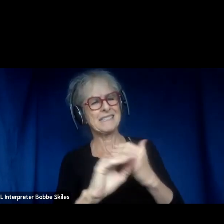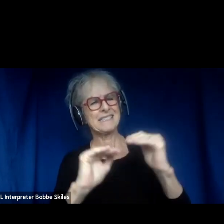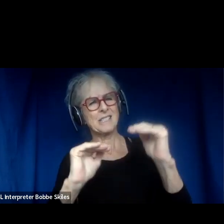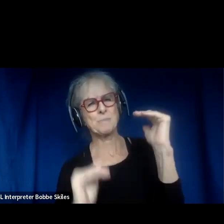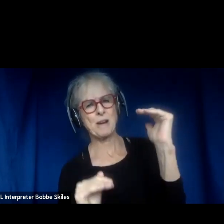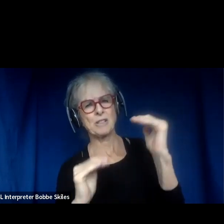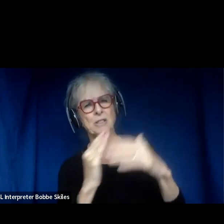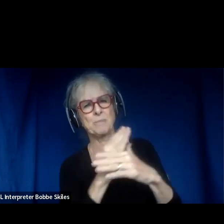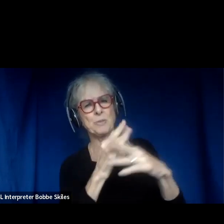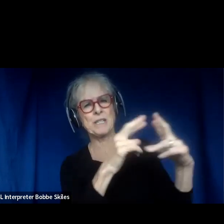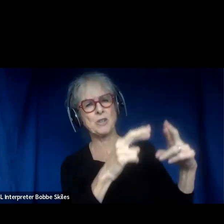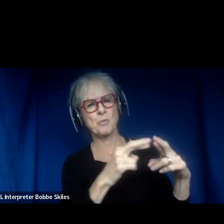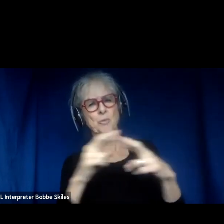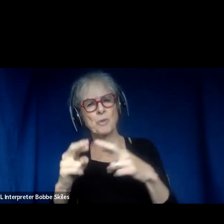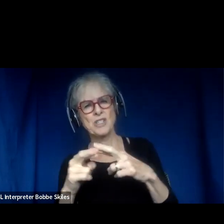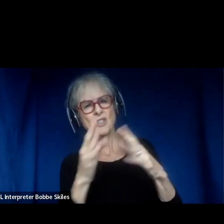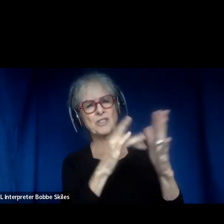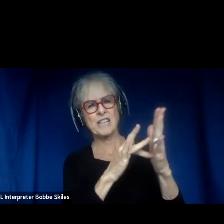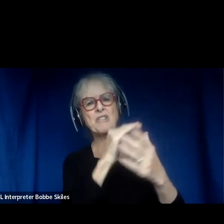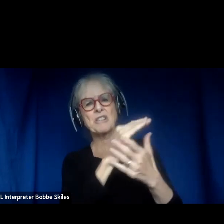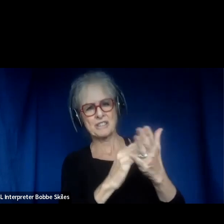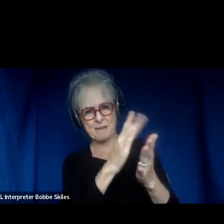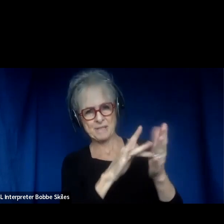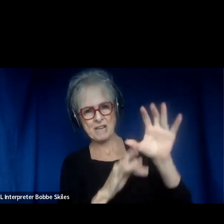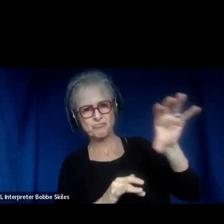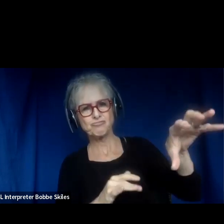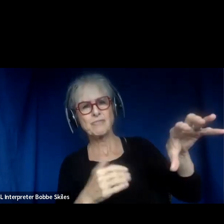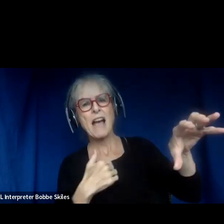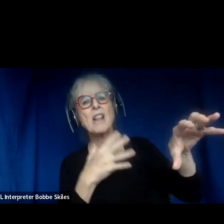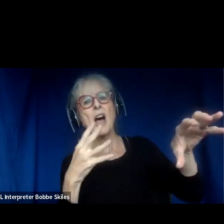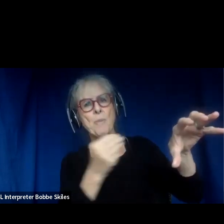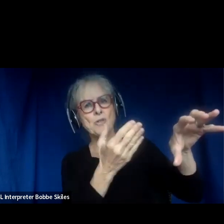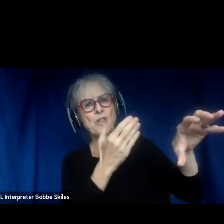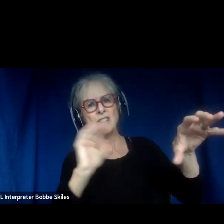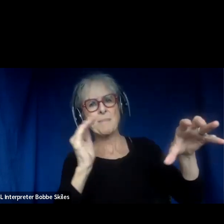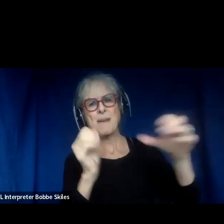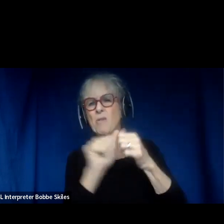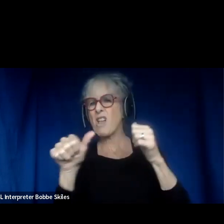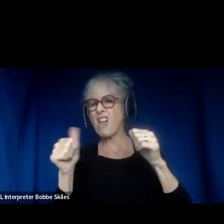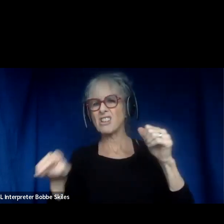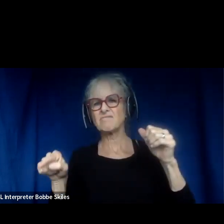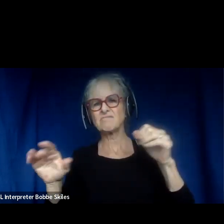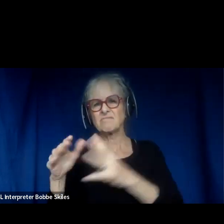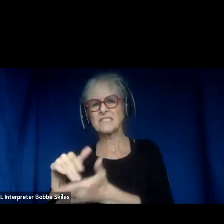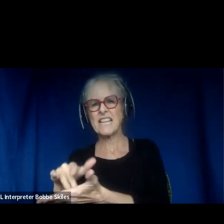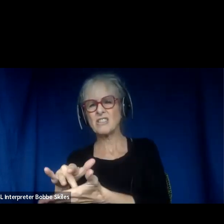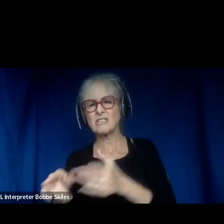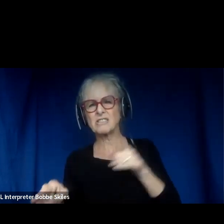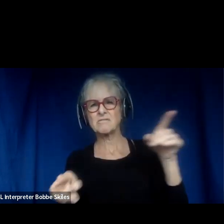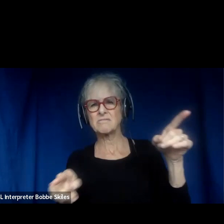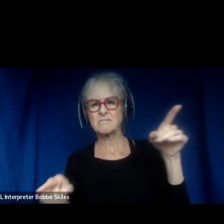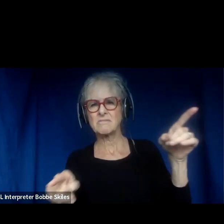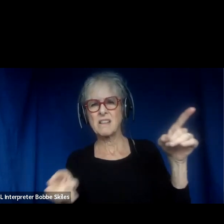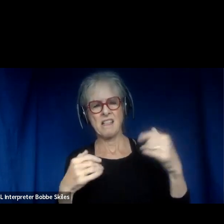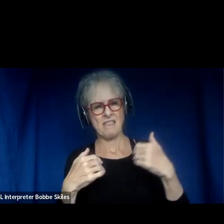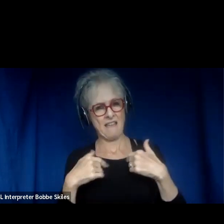disparities between regional centers? Some regional centers provide a lot more services than others, yet they get the same